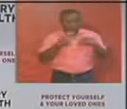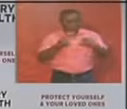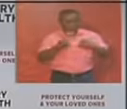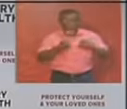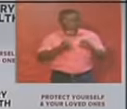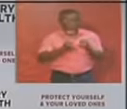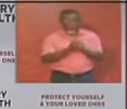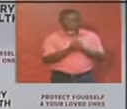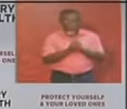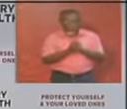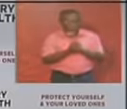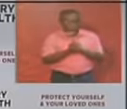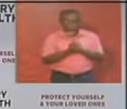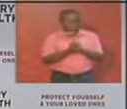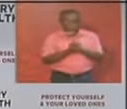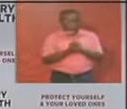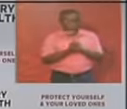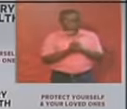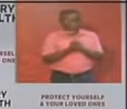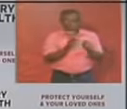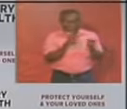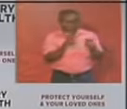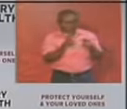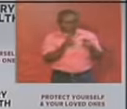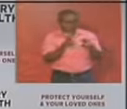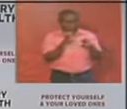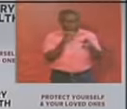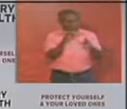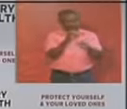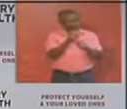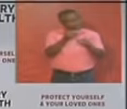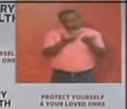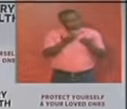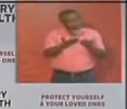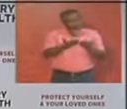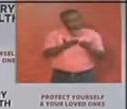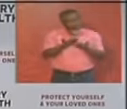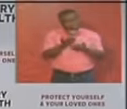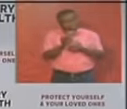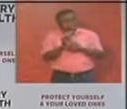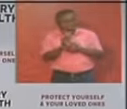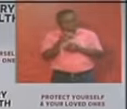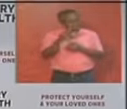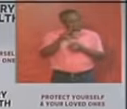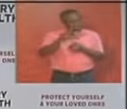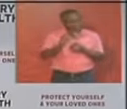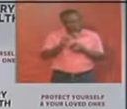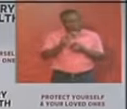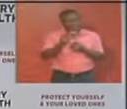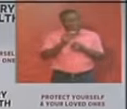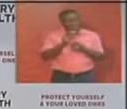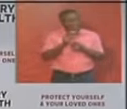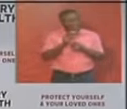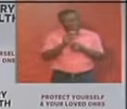We are preparing to receive anything between 2,000 and 3,000 doses. when Trinidad